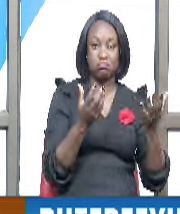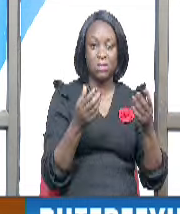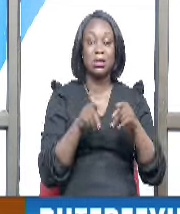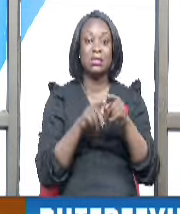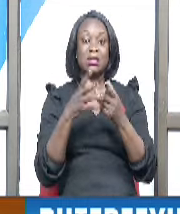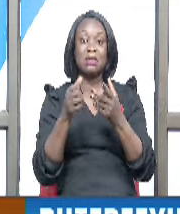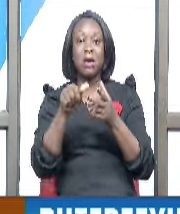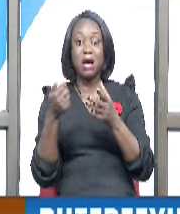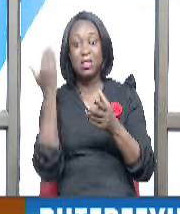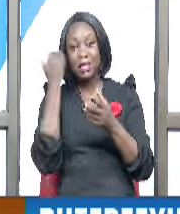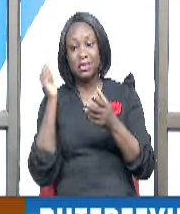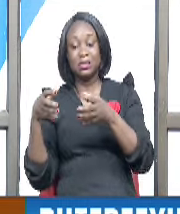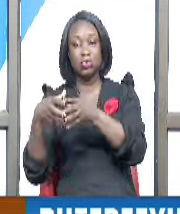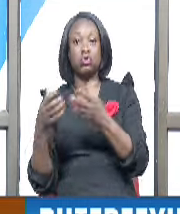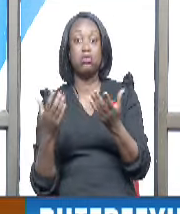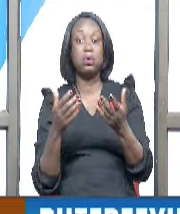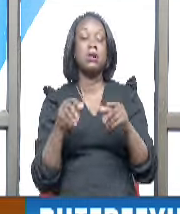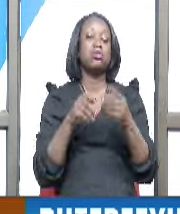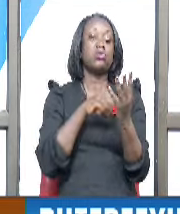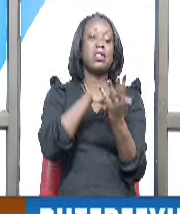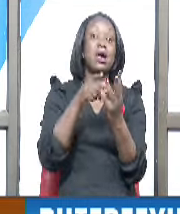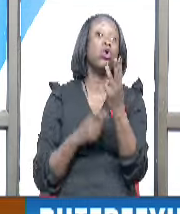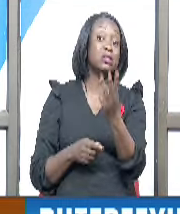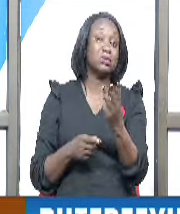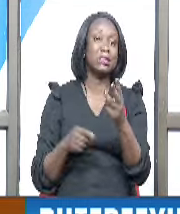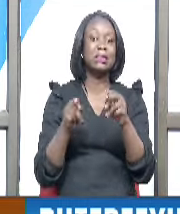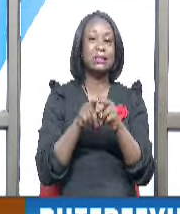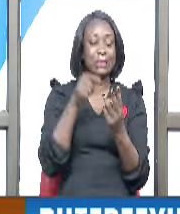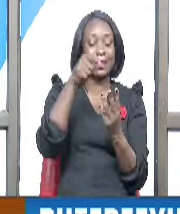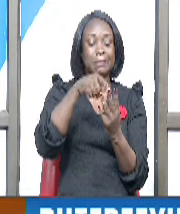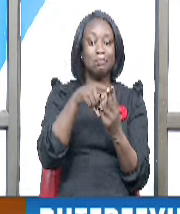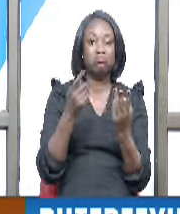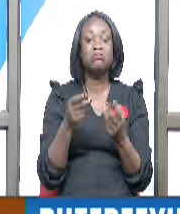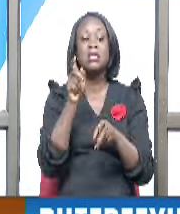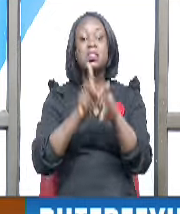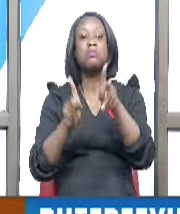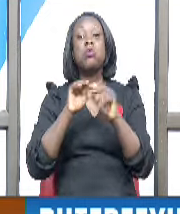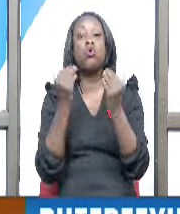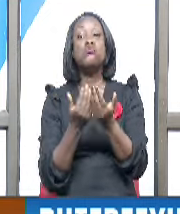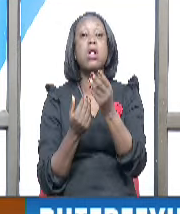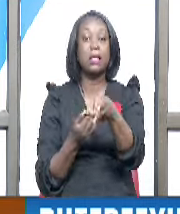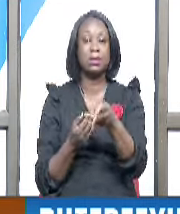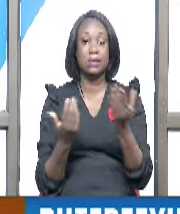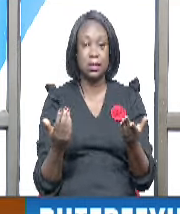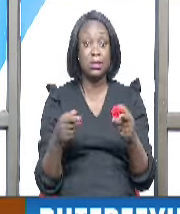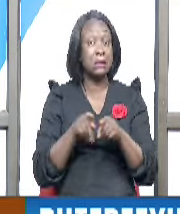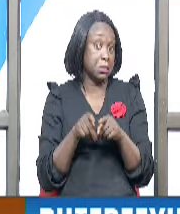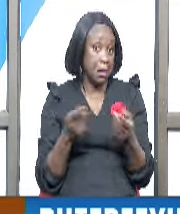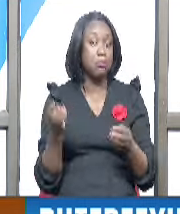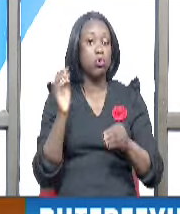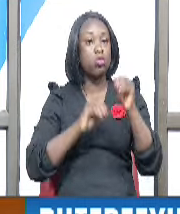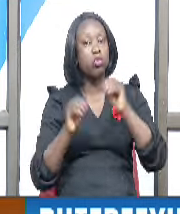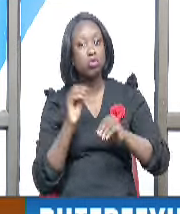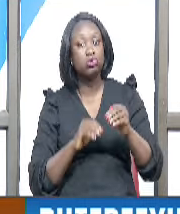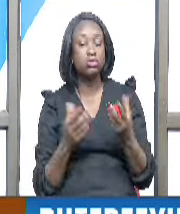branch, and we have a judicial branch. And you also have the voices of citizens, many of whom have also contributed out of their